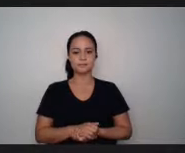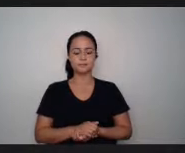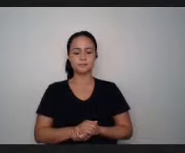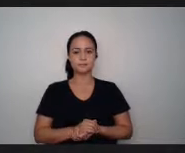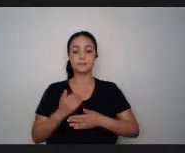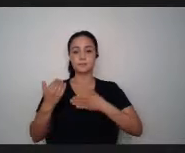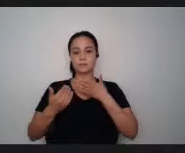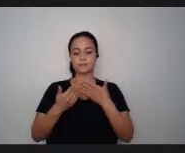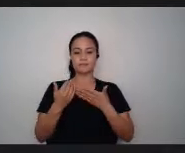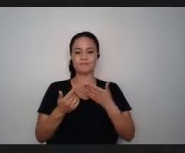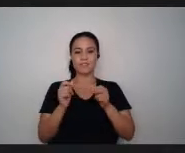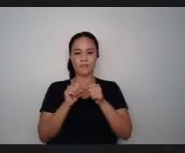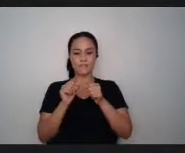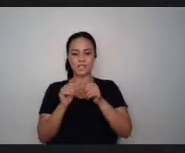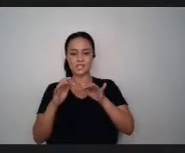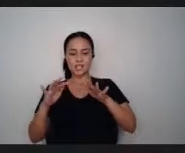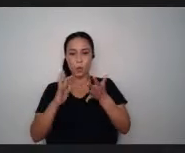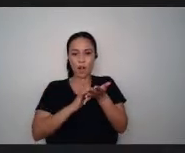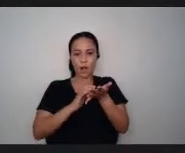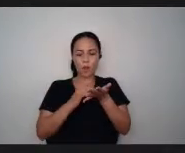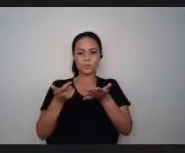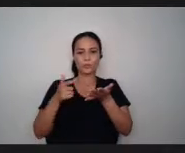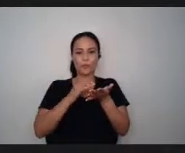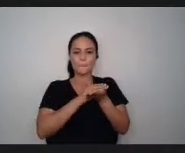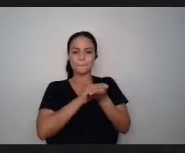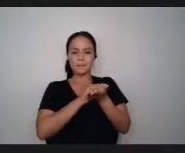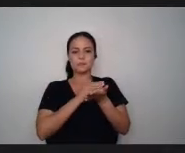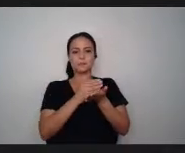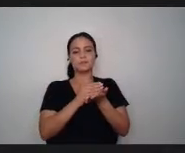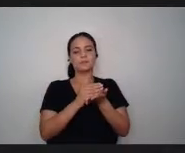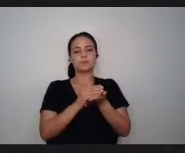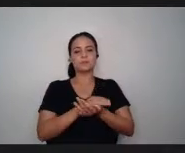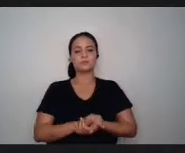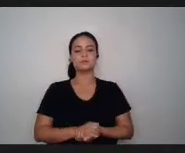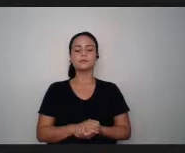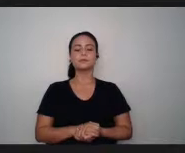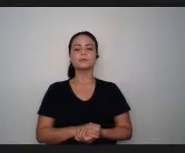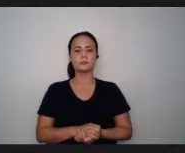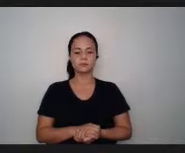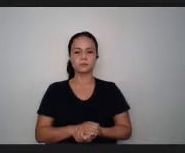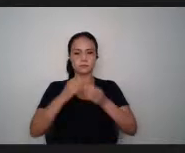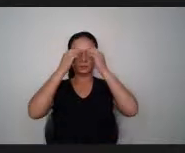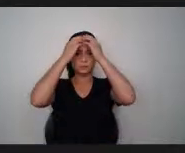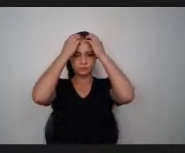employed people. And I'm sure that if we redo this calculation